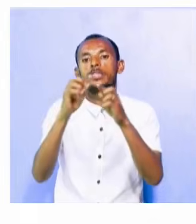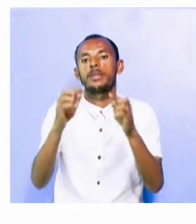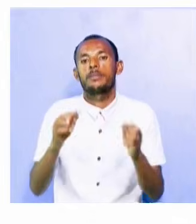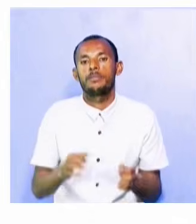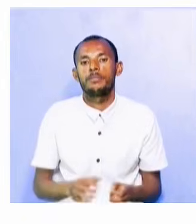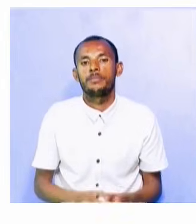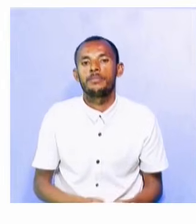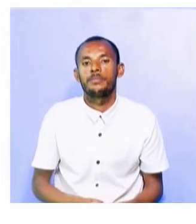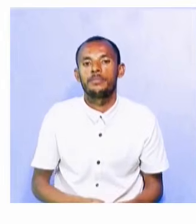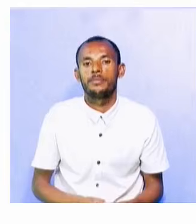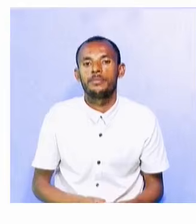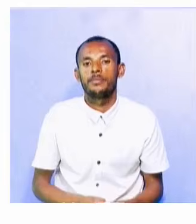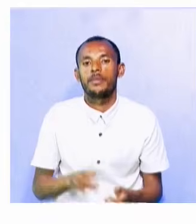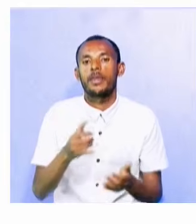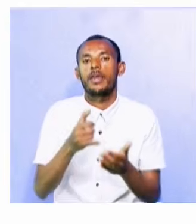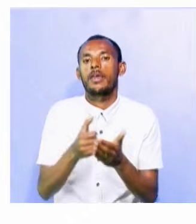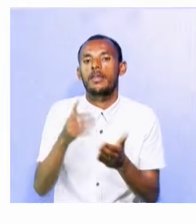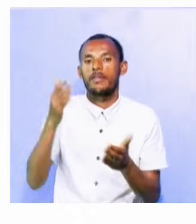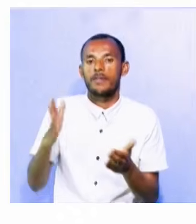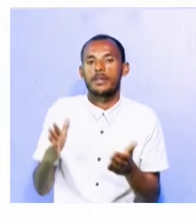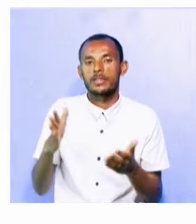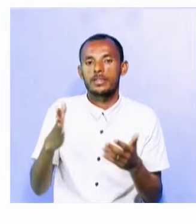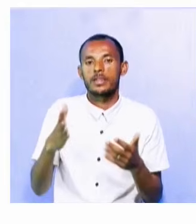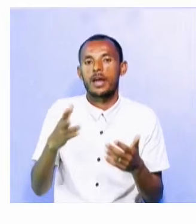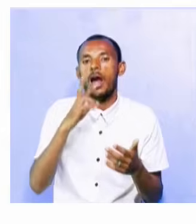Okay, each faces are